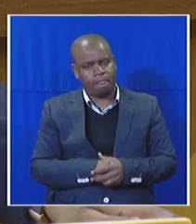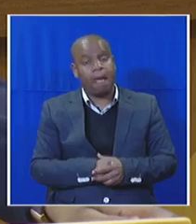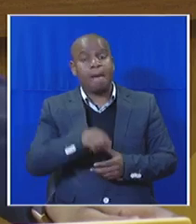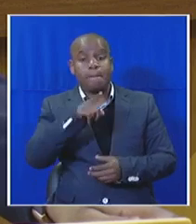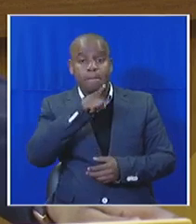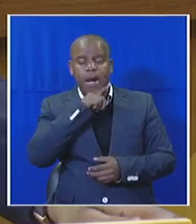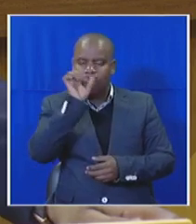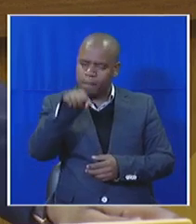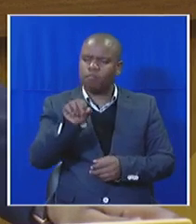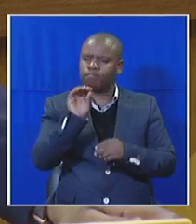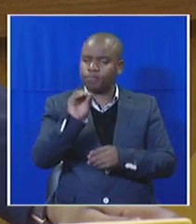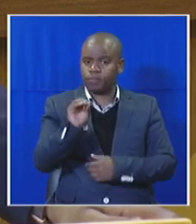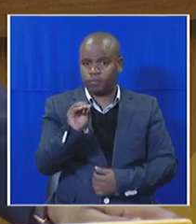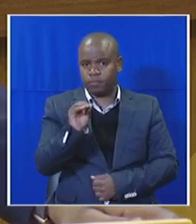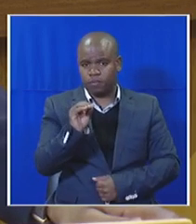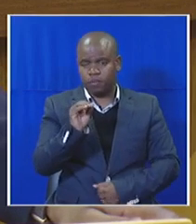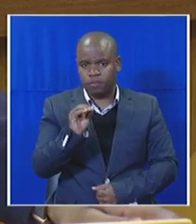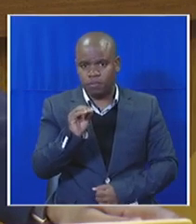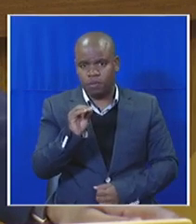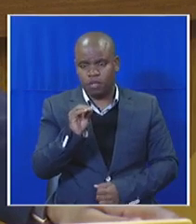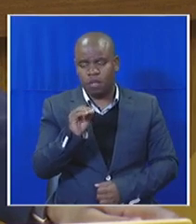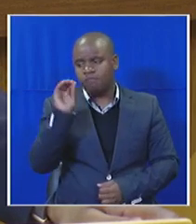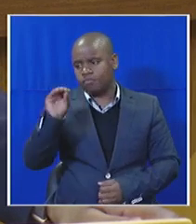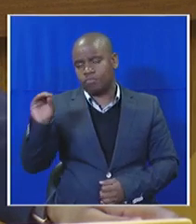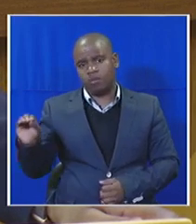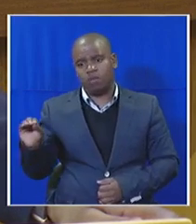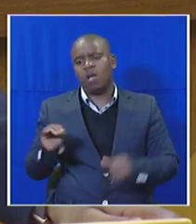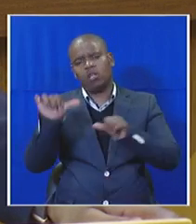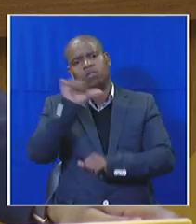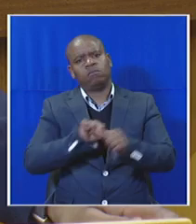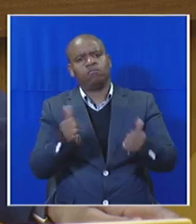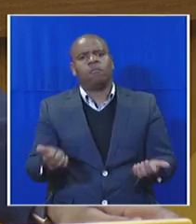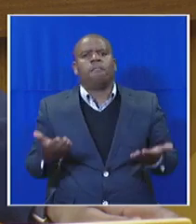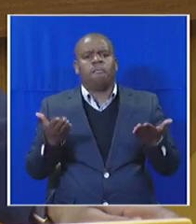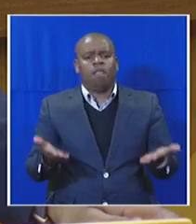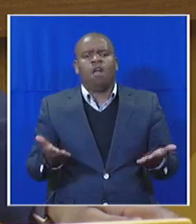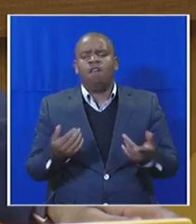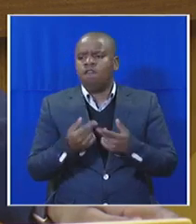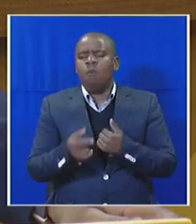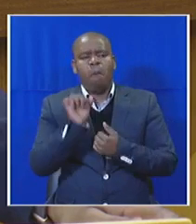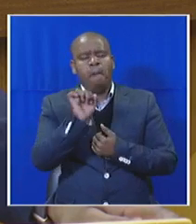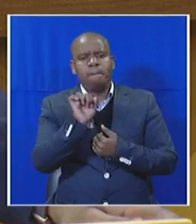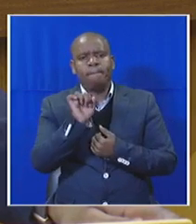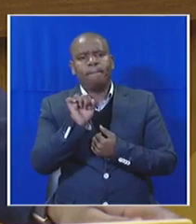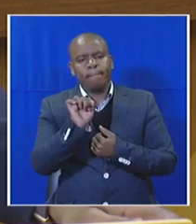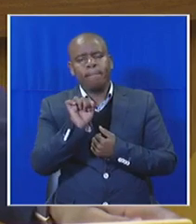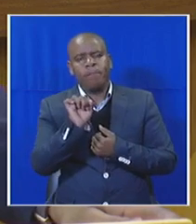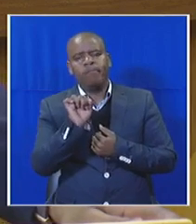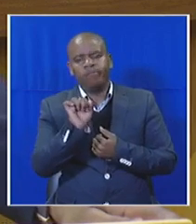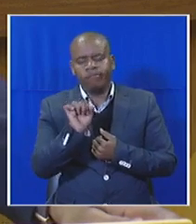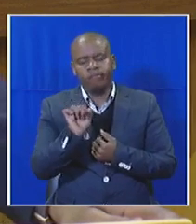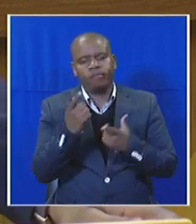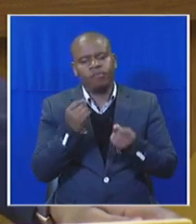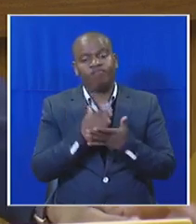there could be some areas where the social service, from their point of view, do something